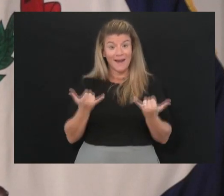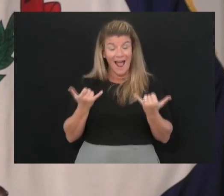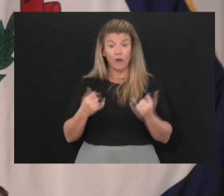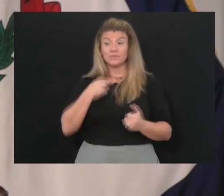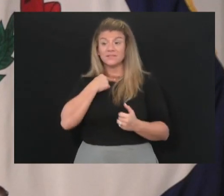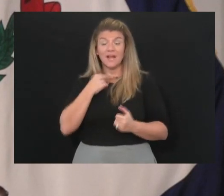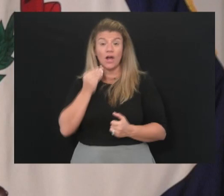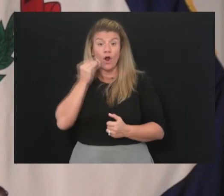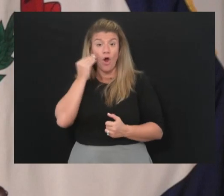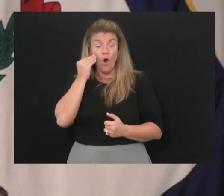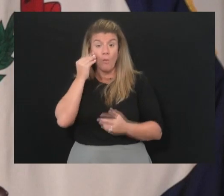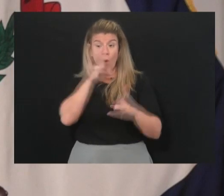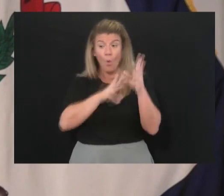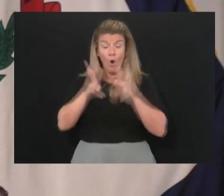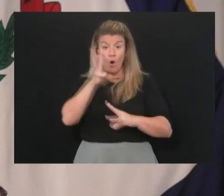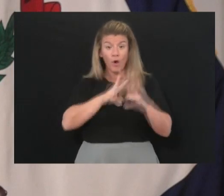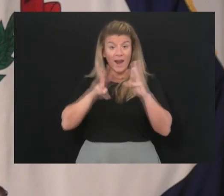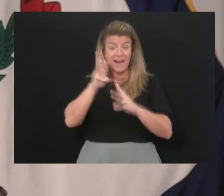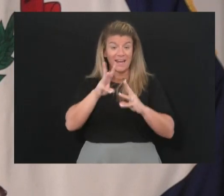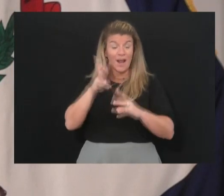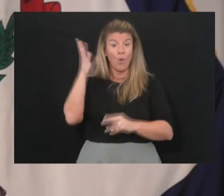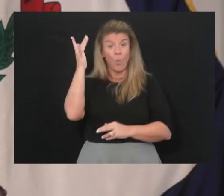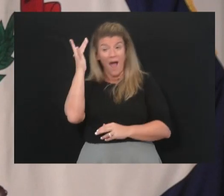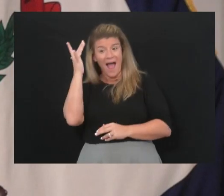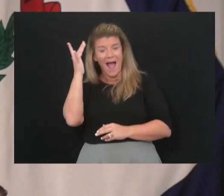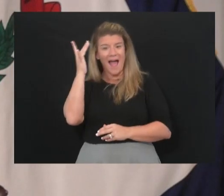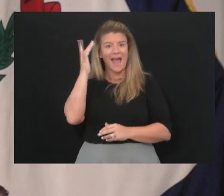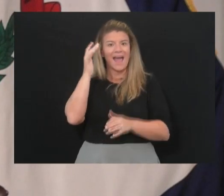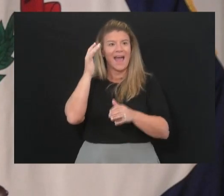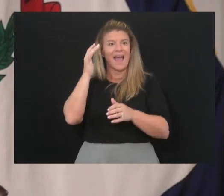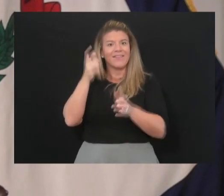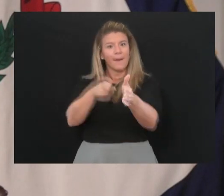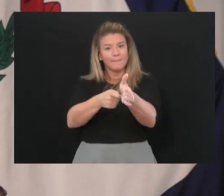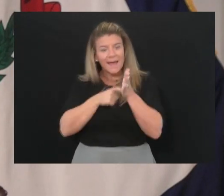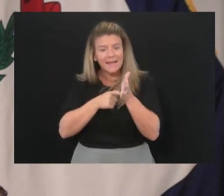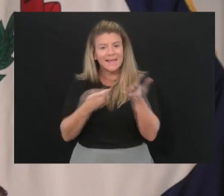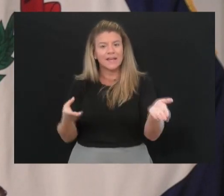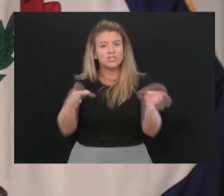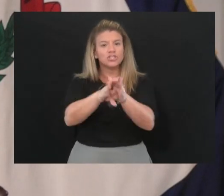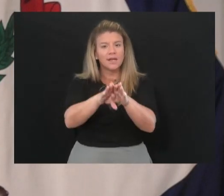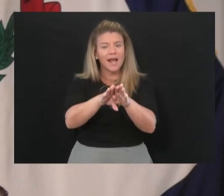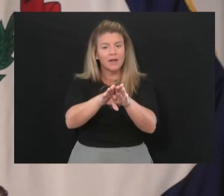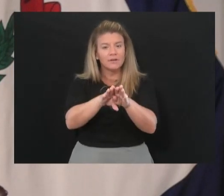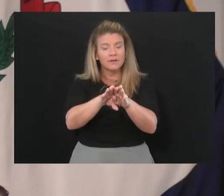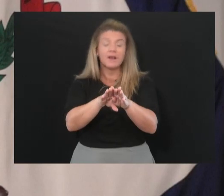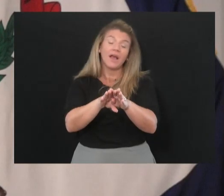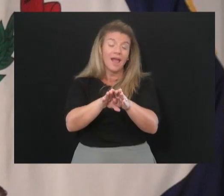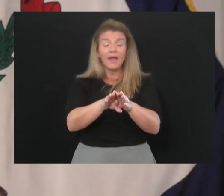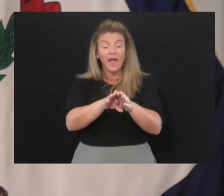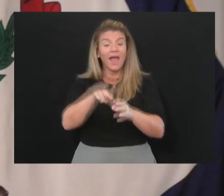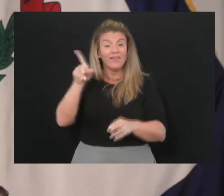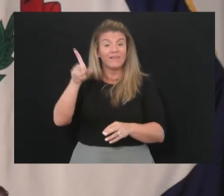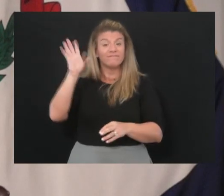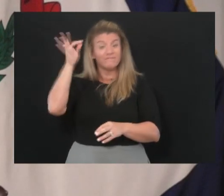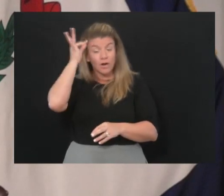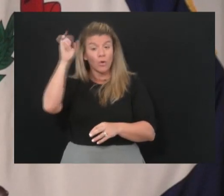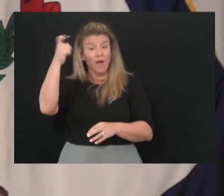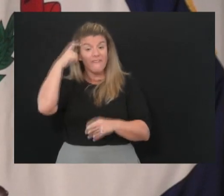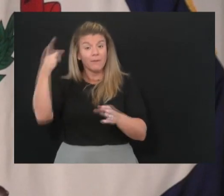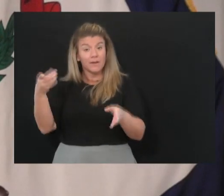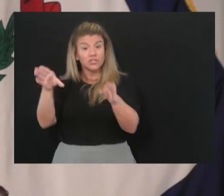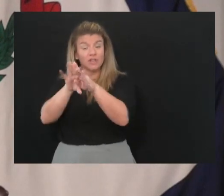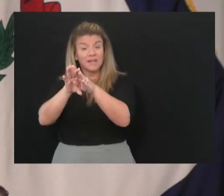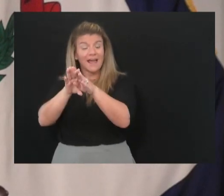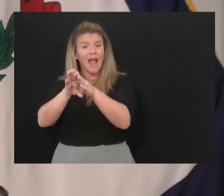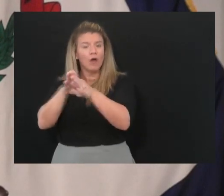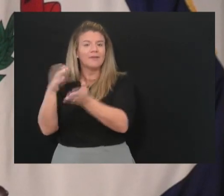happened all the way from the federal government all the way down in order to try to save us from all dying from this thing. And so